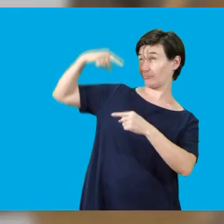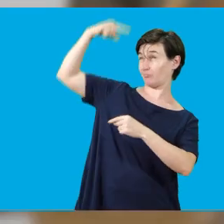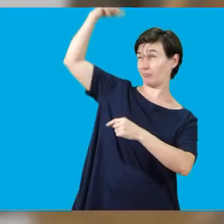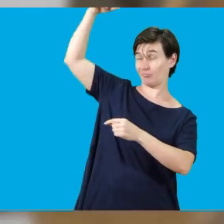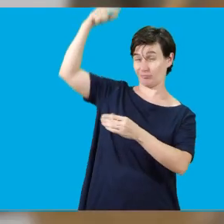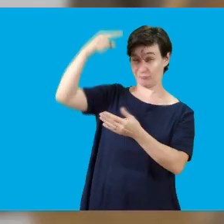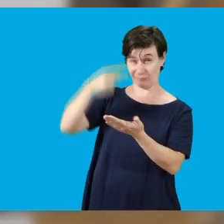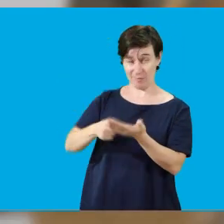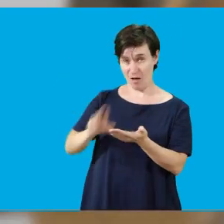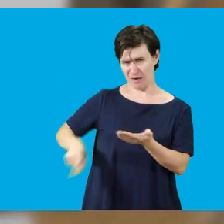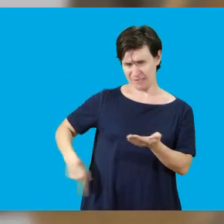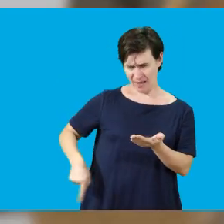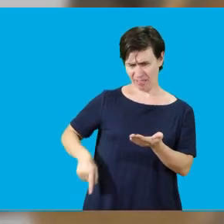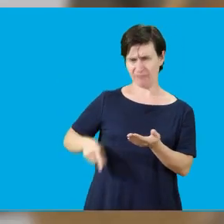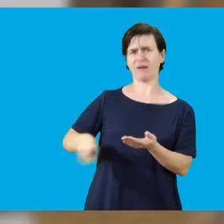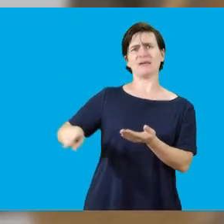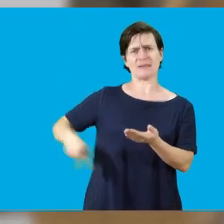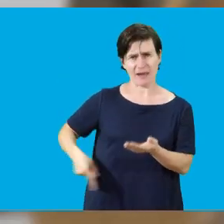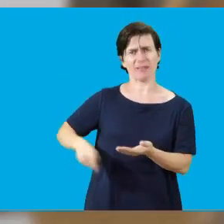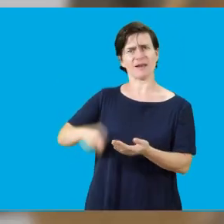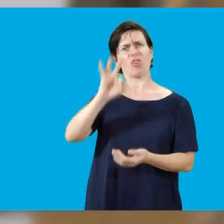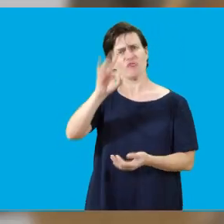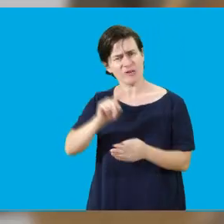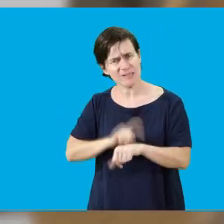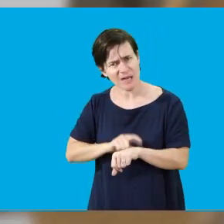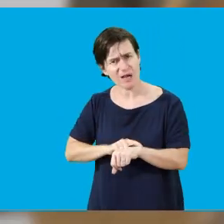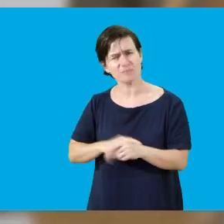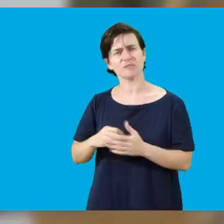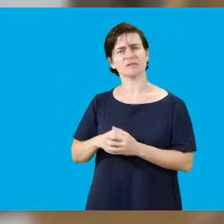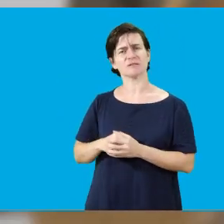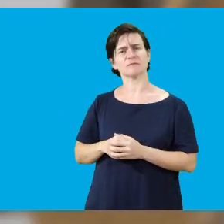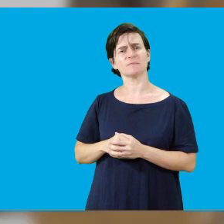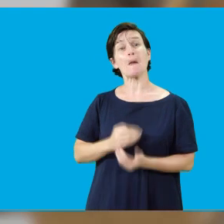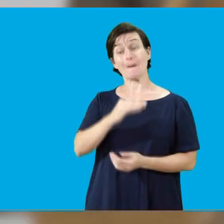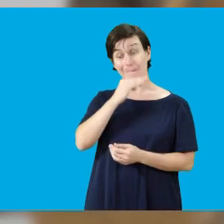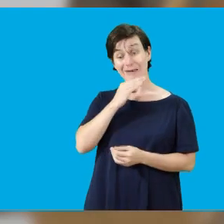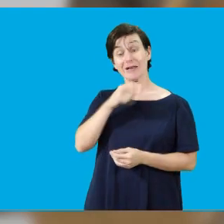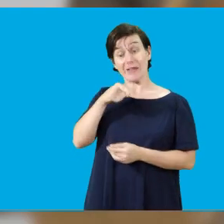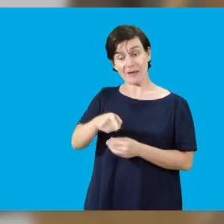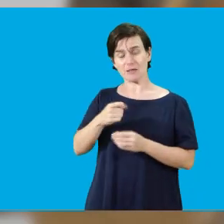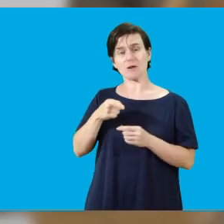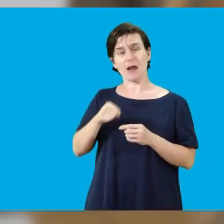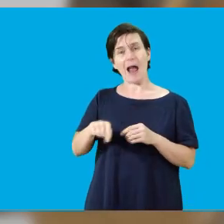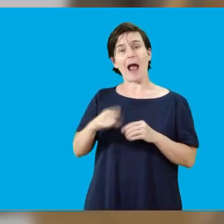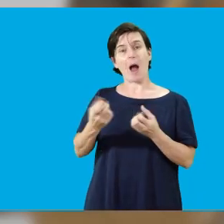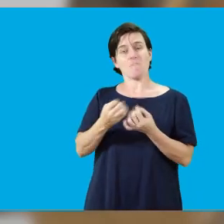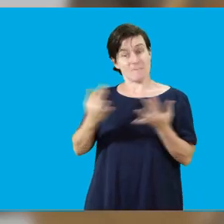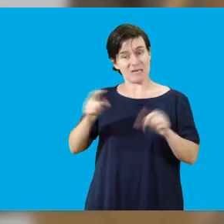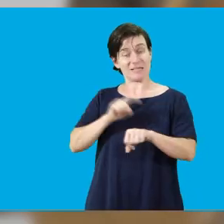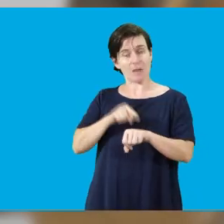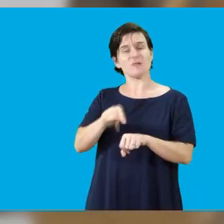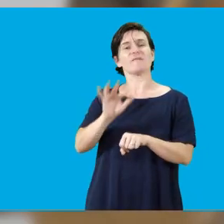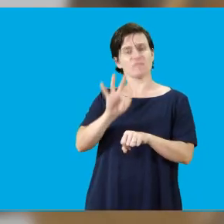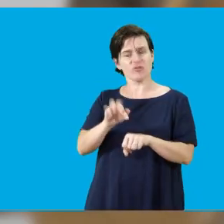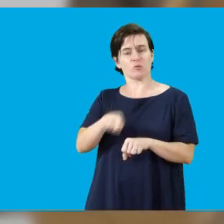now for the first 3 times, then it means the tail now becomes the number of times you landed on that tail, that becomes the frequency